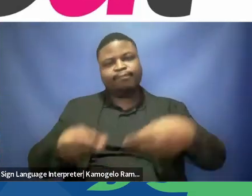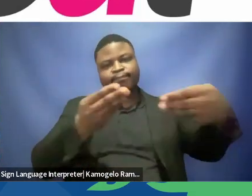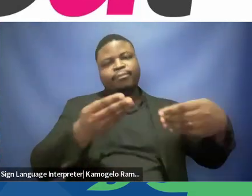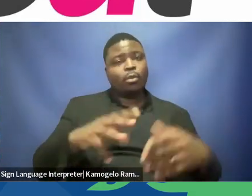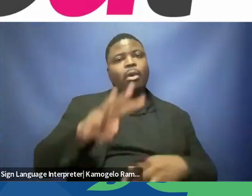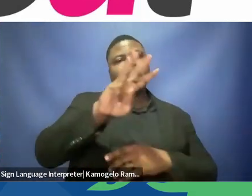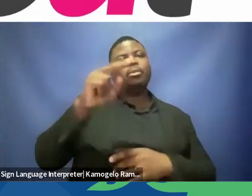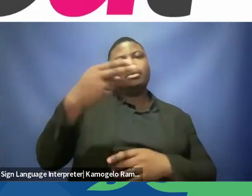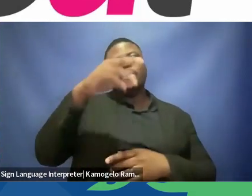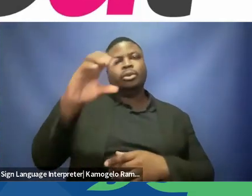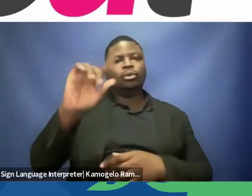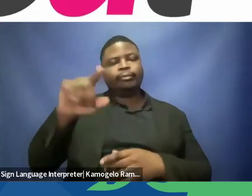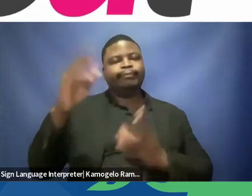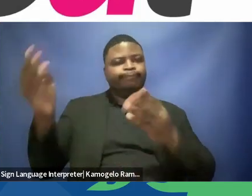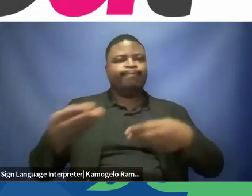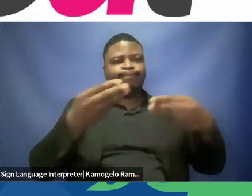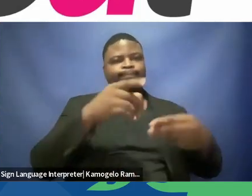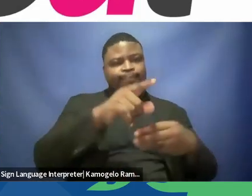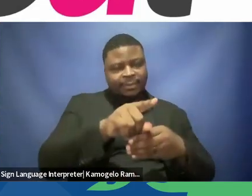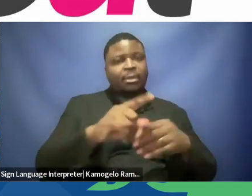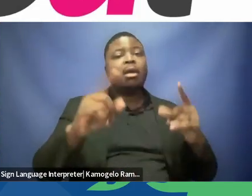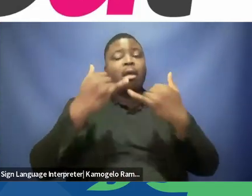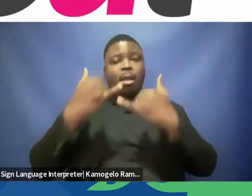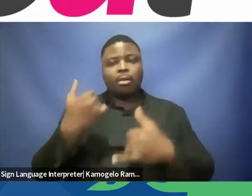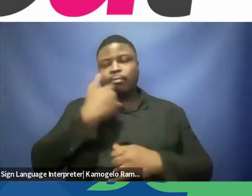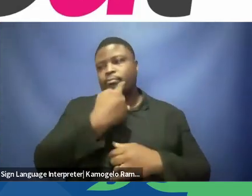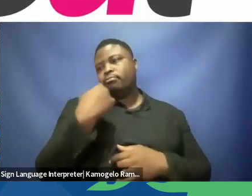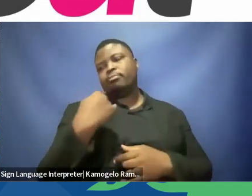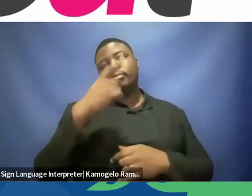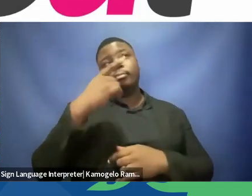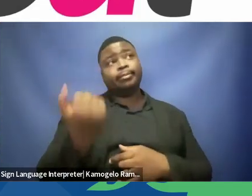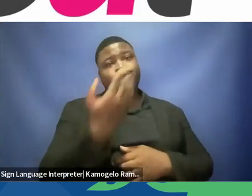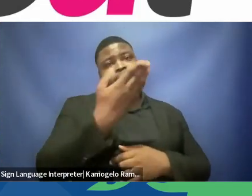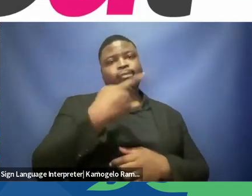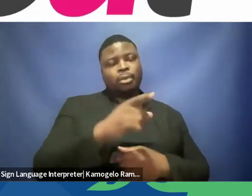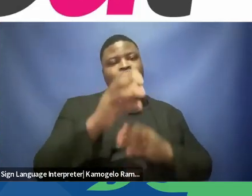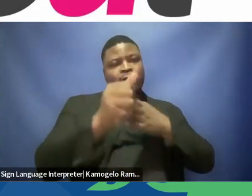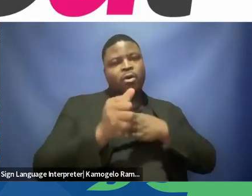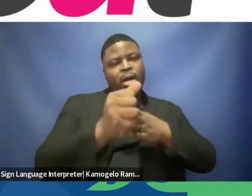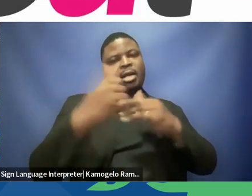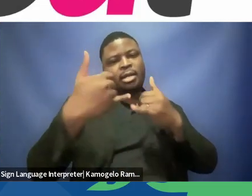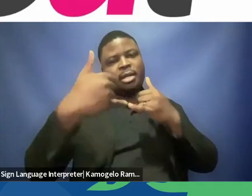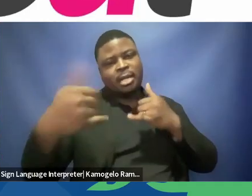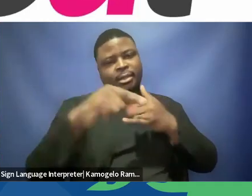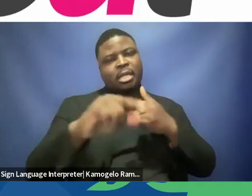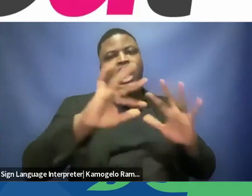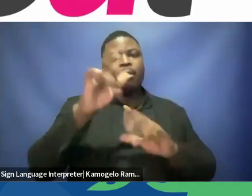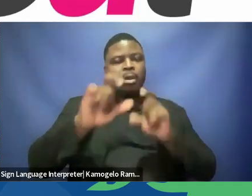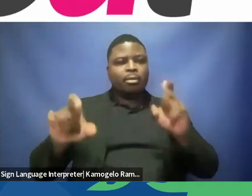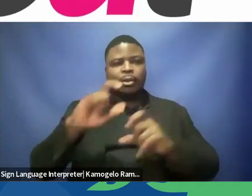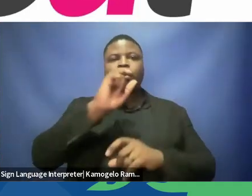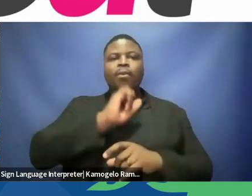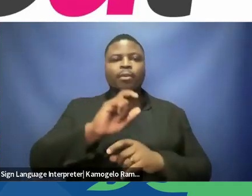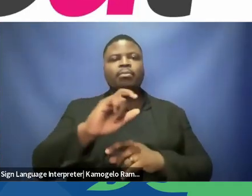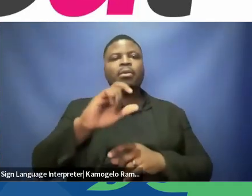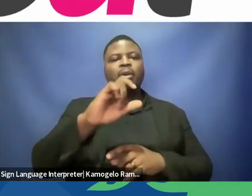we completed the guidelines, the harm reduction guidelines for people who engage in chemsex. And this would